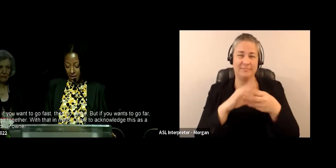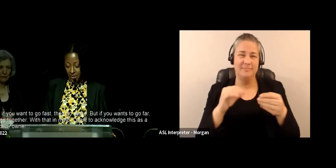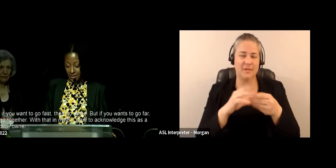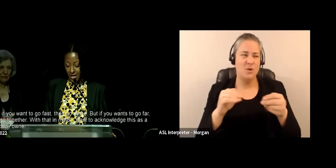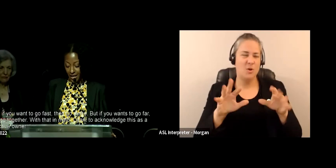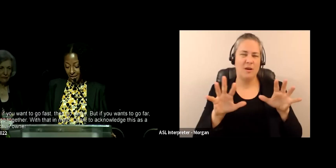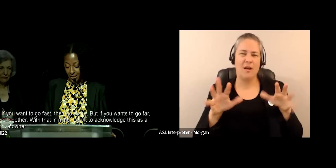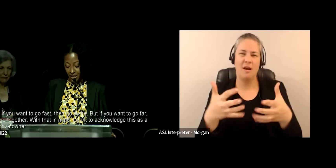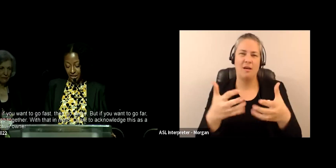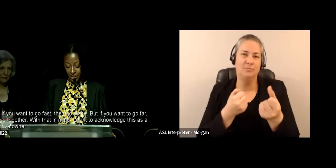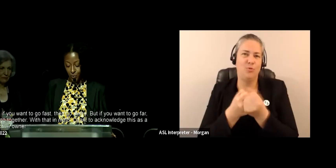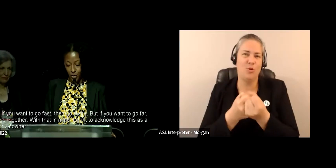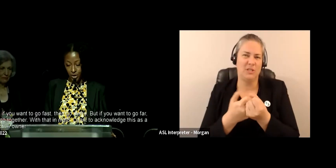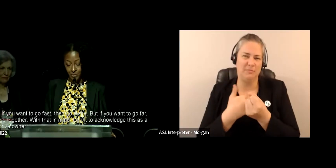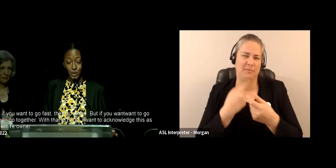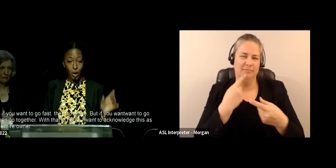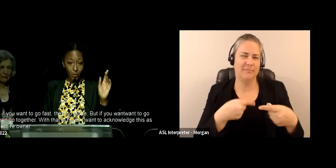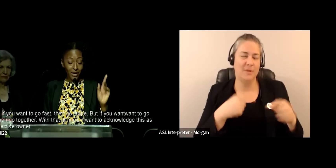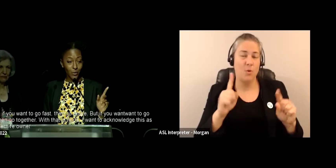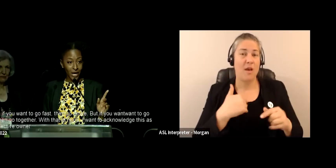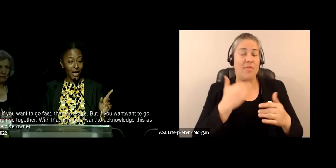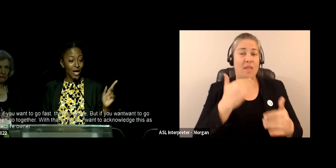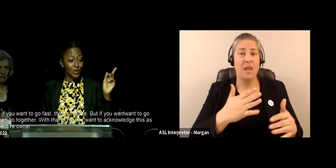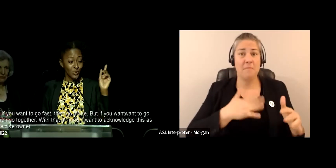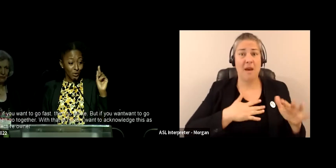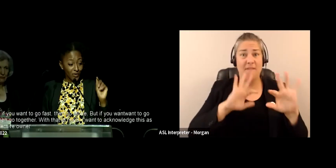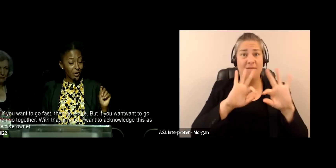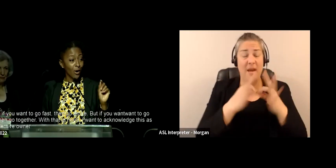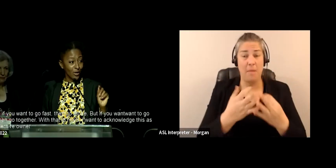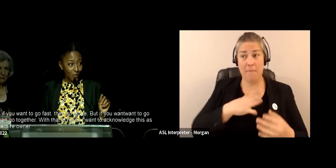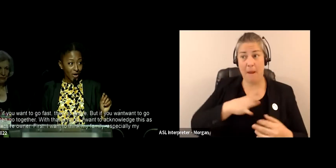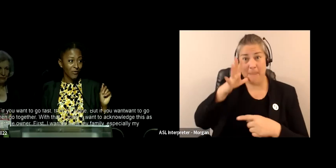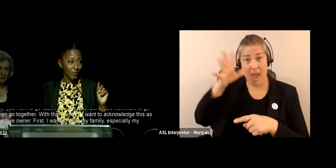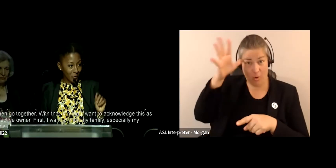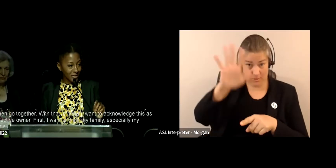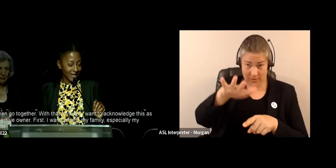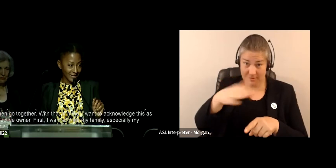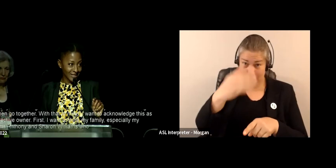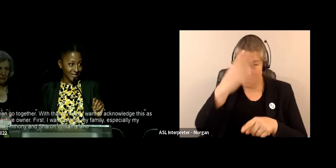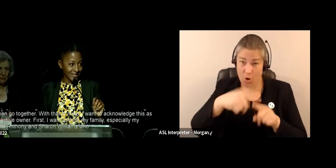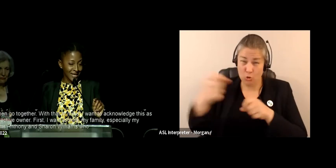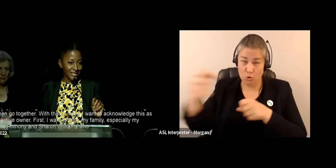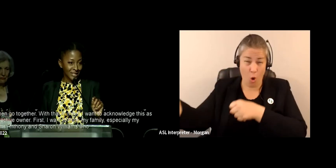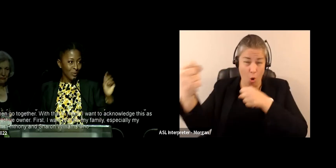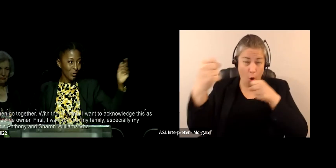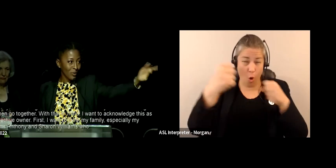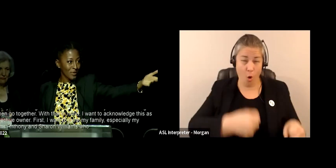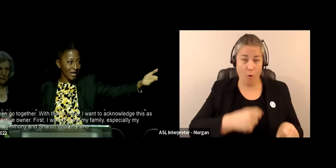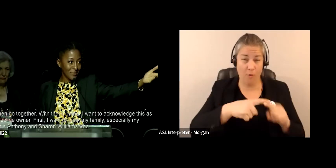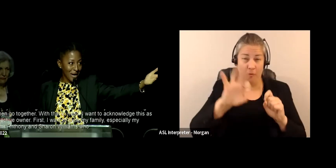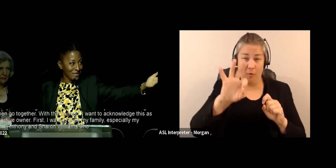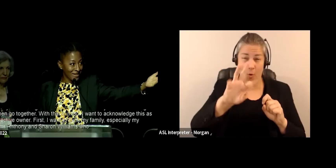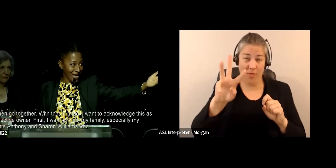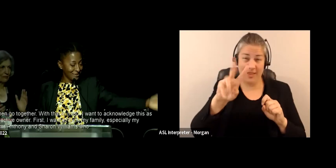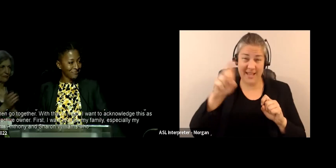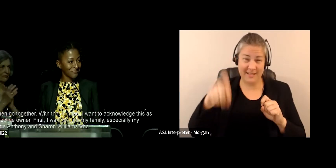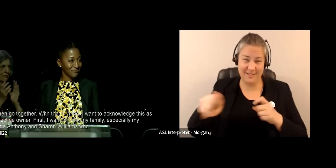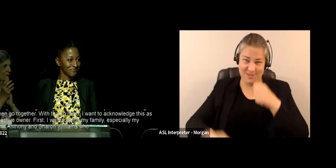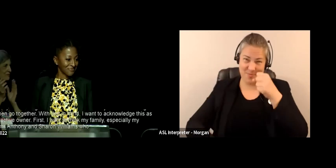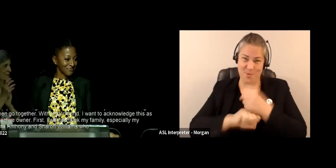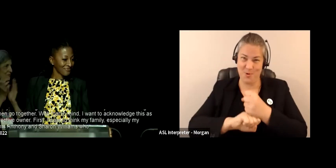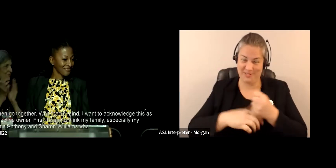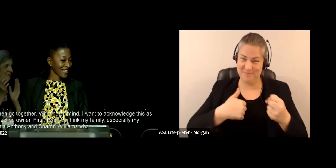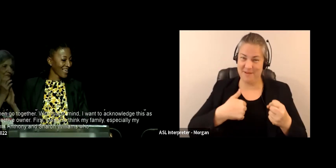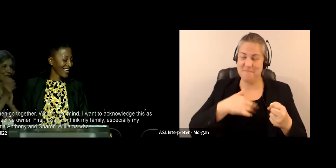especially my parents, Anthony and Sharon Williams, who, oh, by the way, drove here all the way from Fort Worth, Texas, to support me, Mom and Dad.